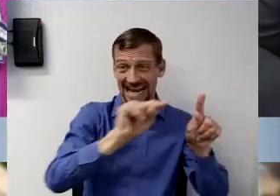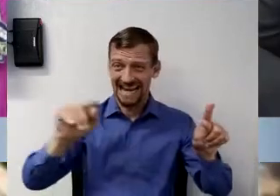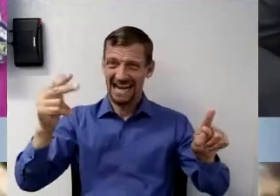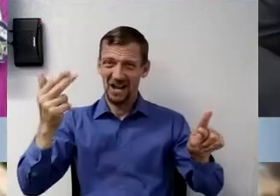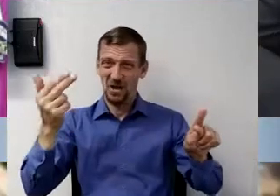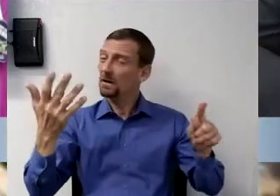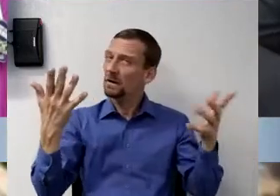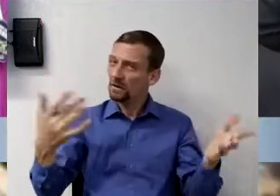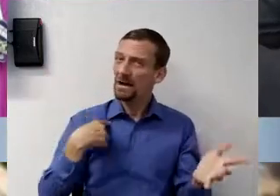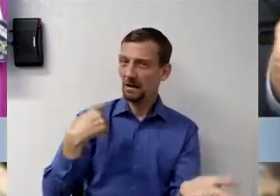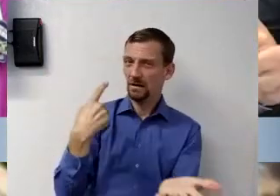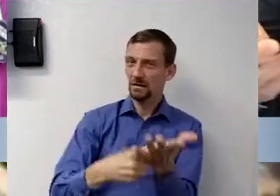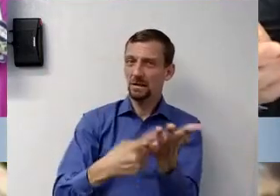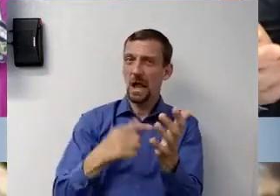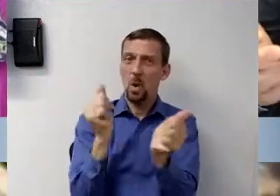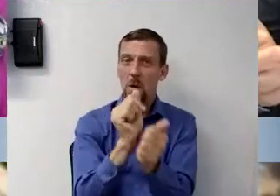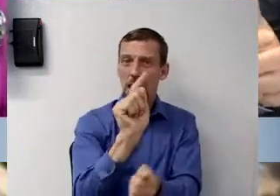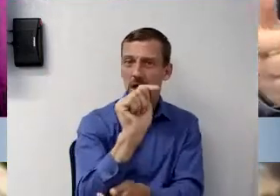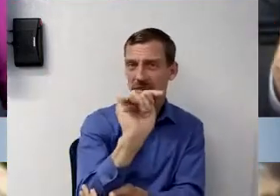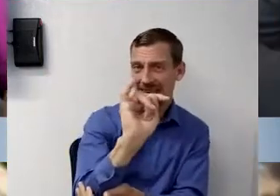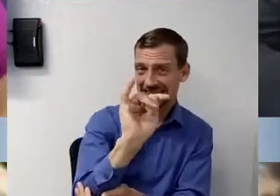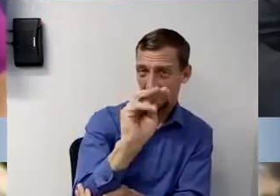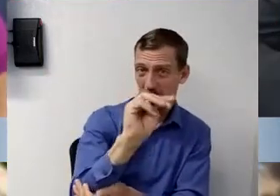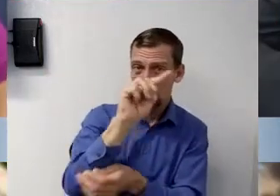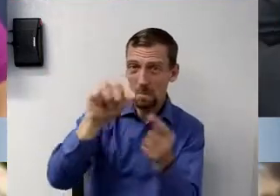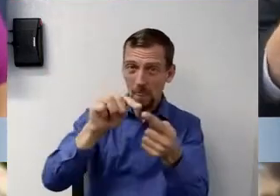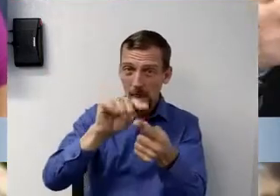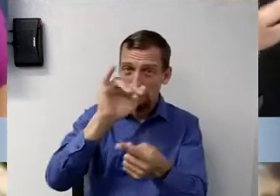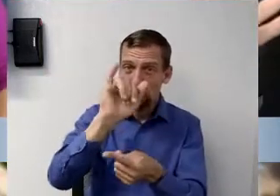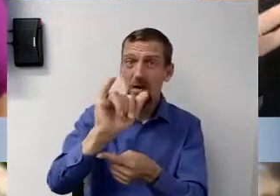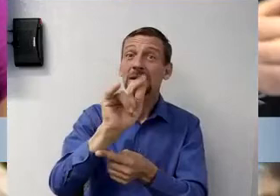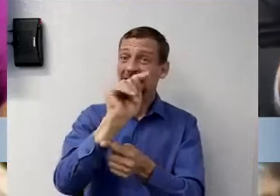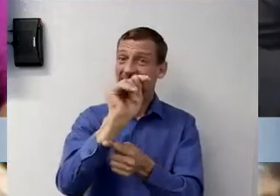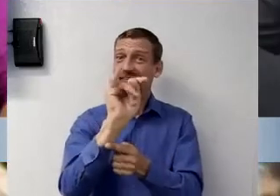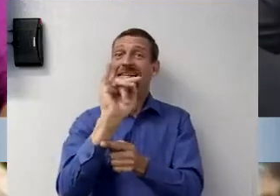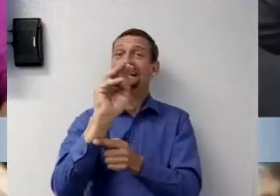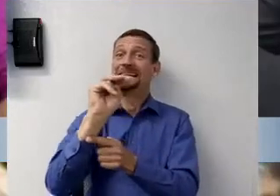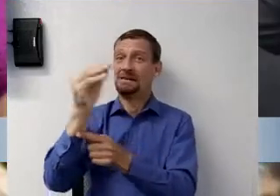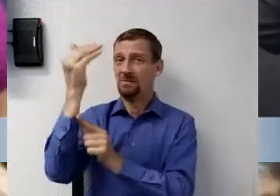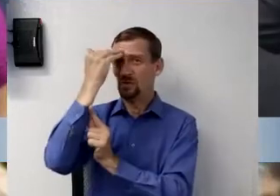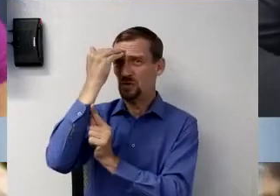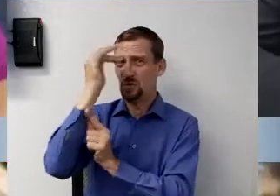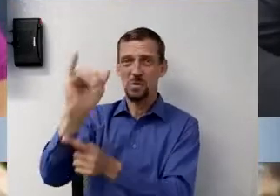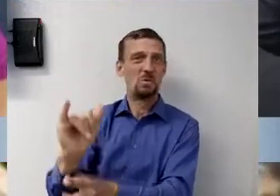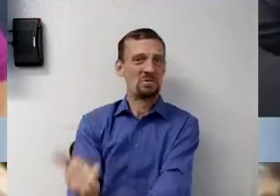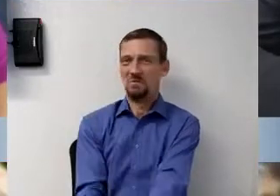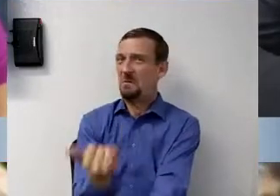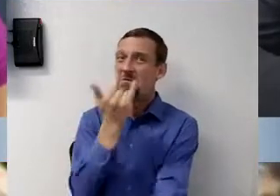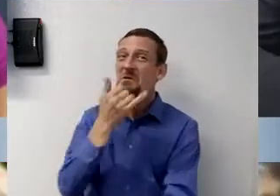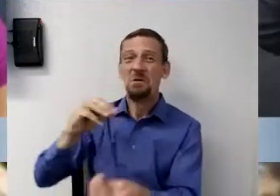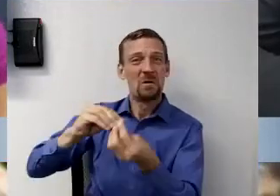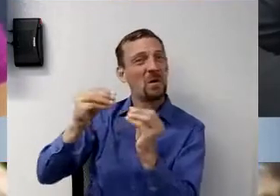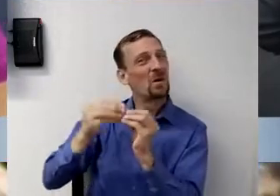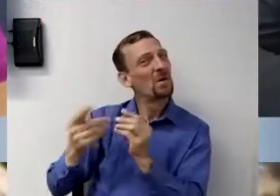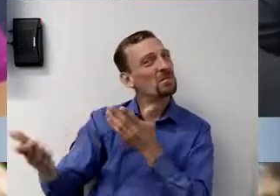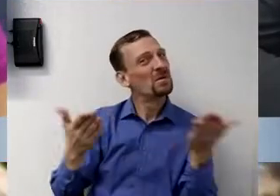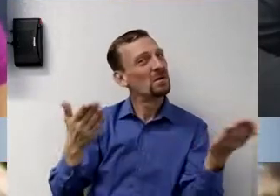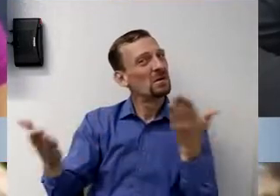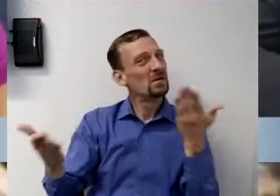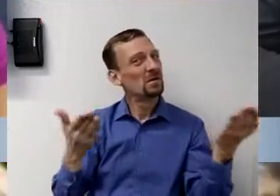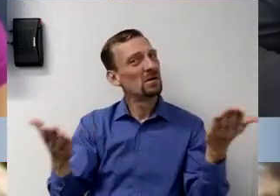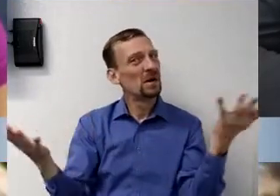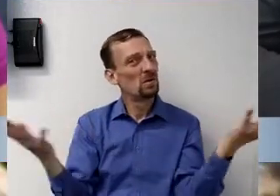Tim about it, and he was aware of the huge discrepancy. And what he told